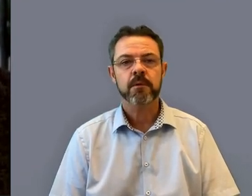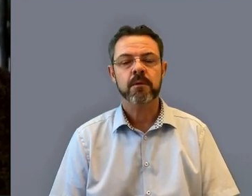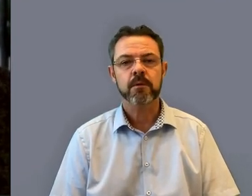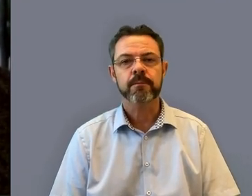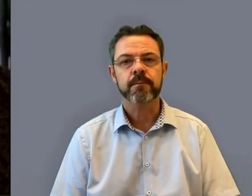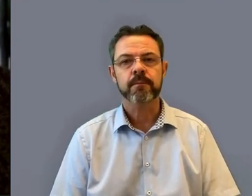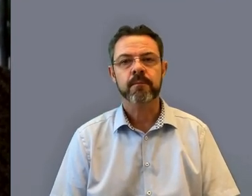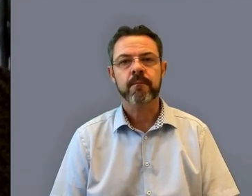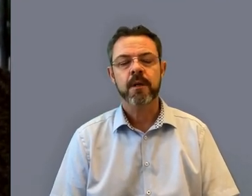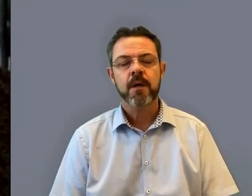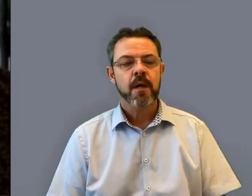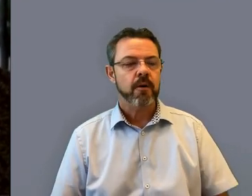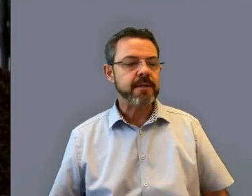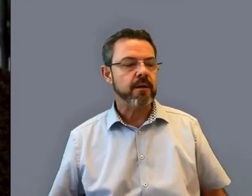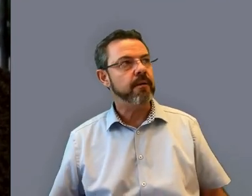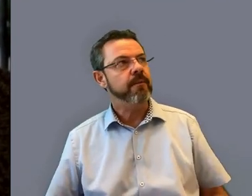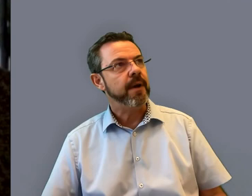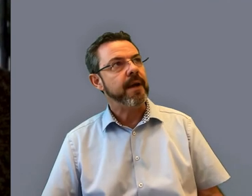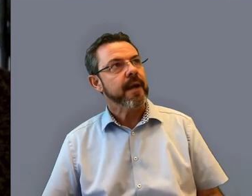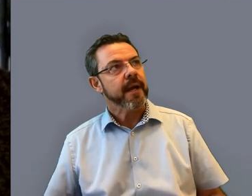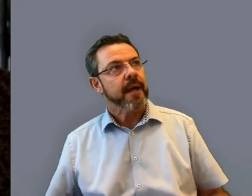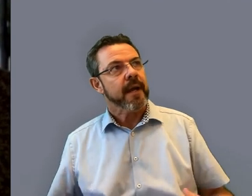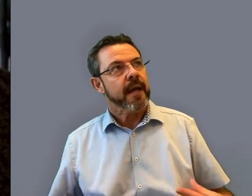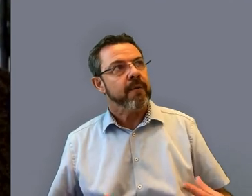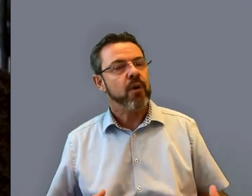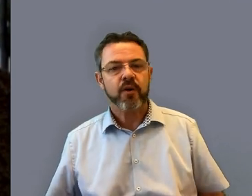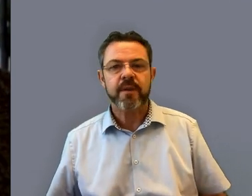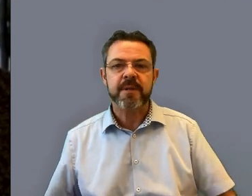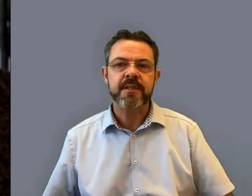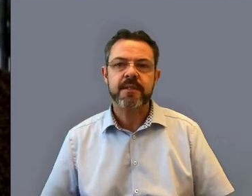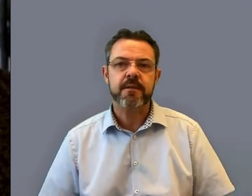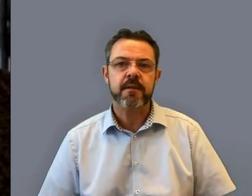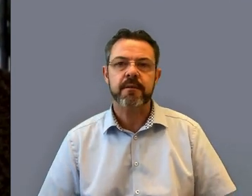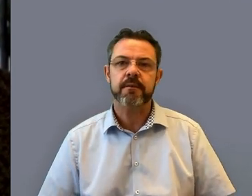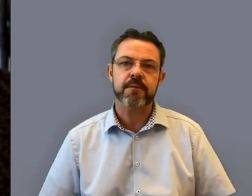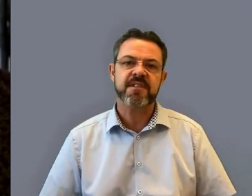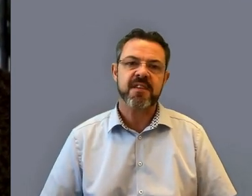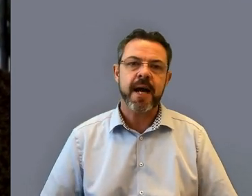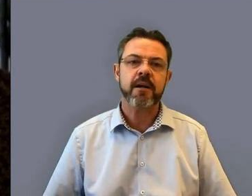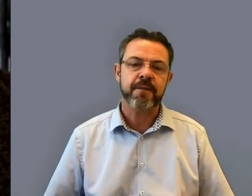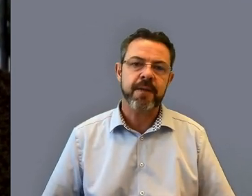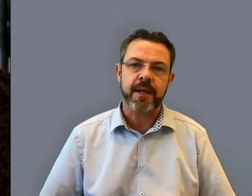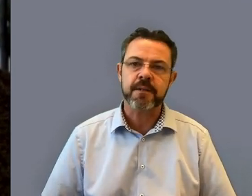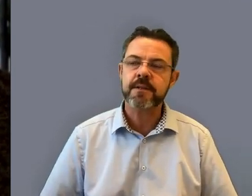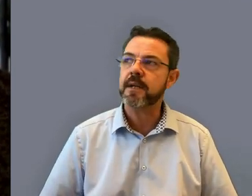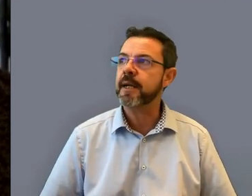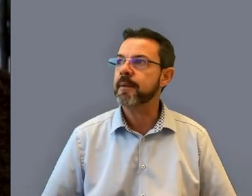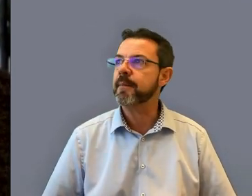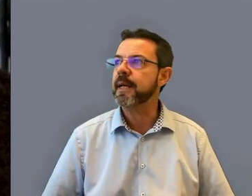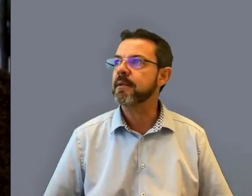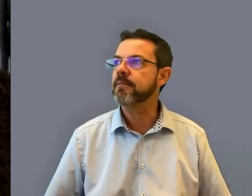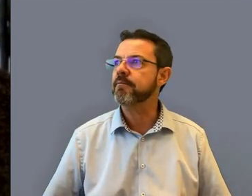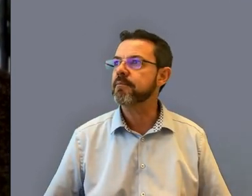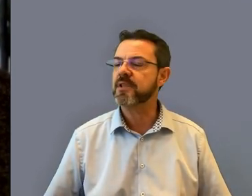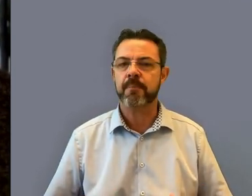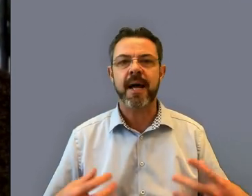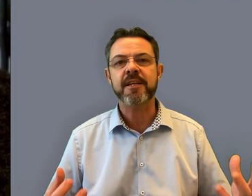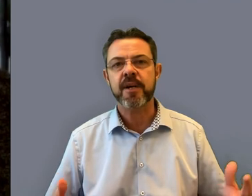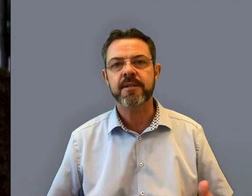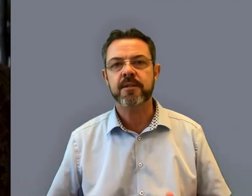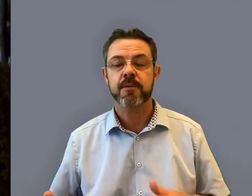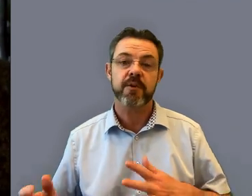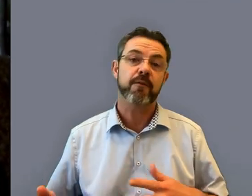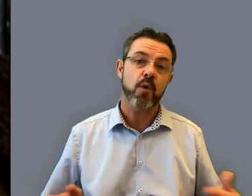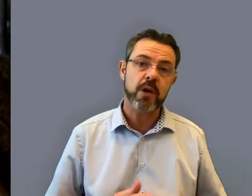that. Right. So if we look at the business side of things, in